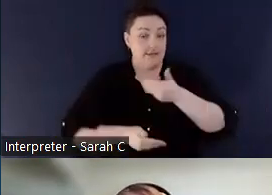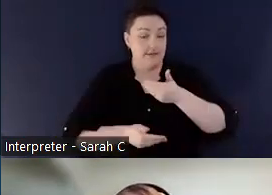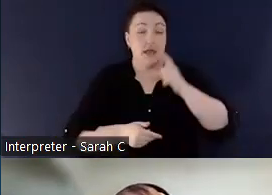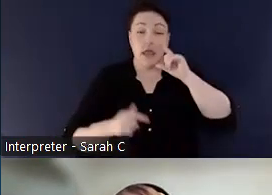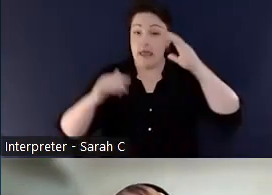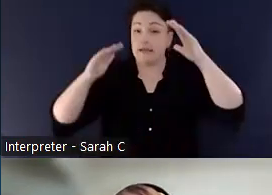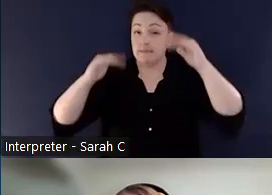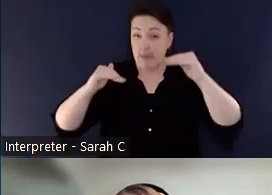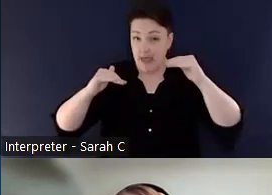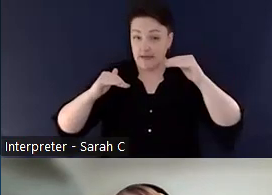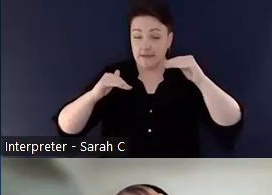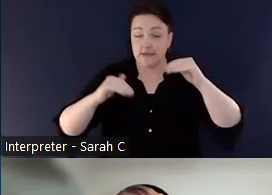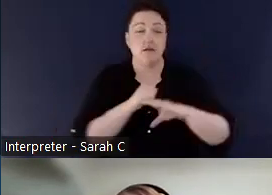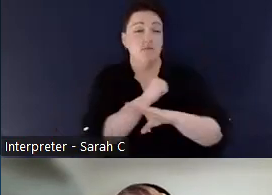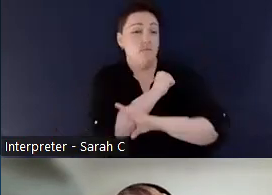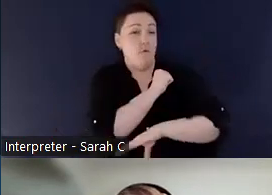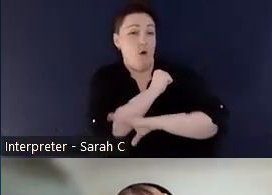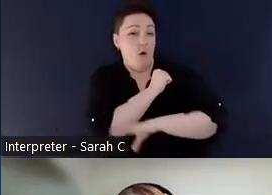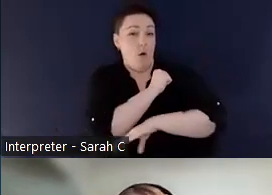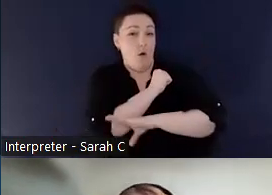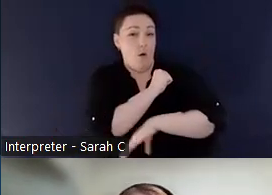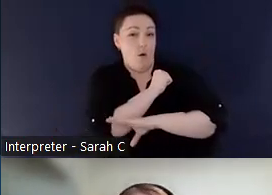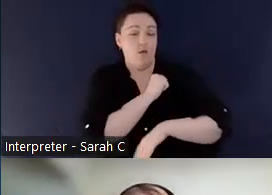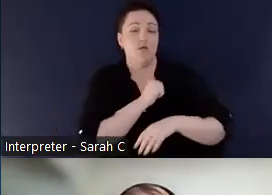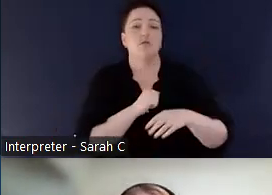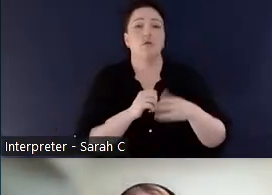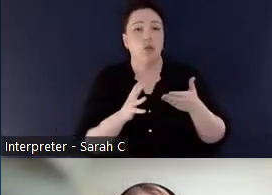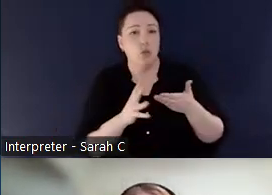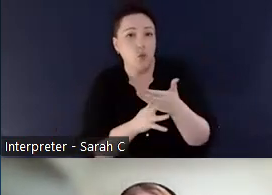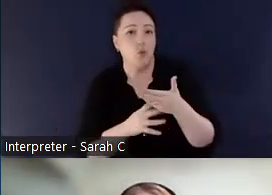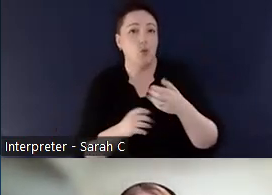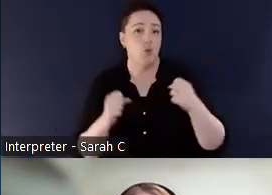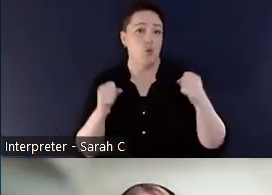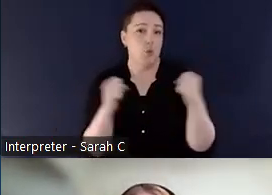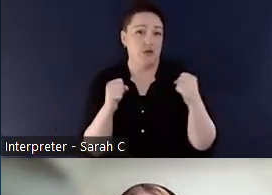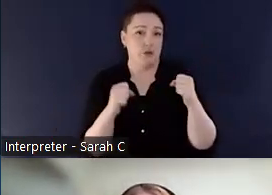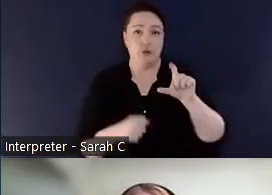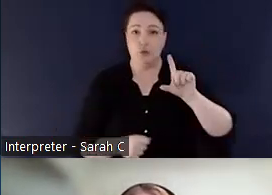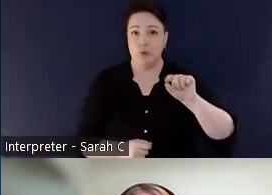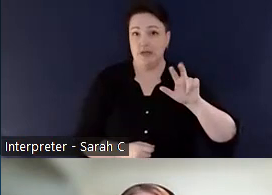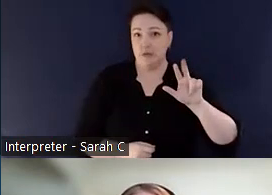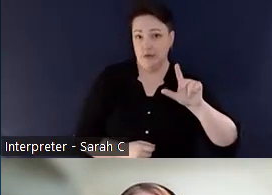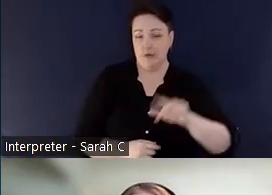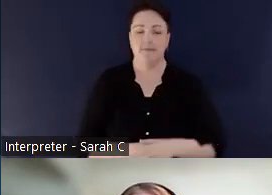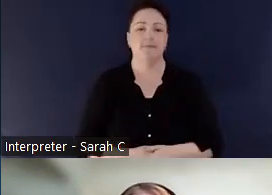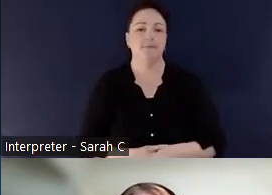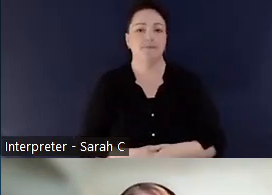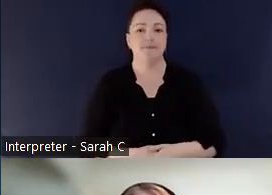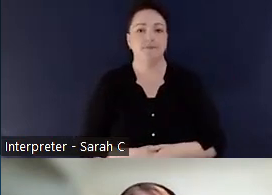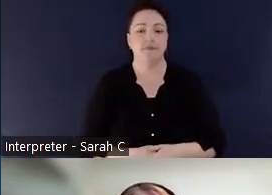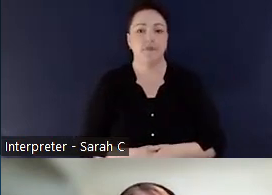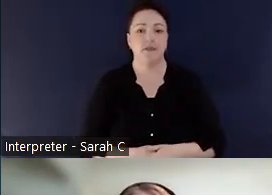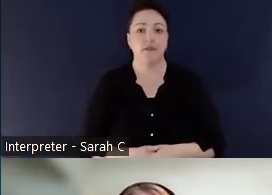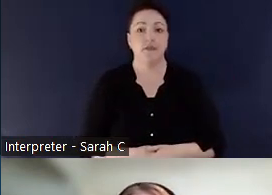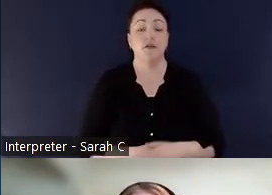late fall and winter 2023. And the project recommendations, we anticipate announcing